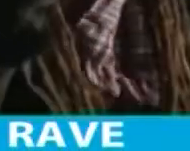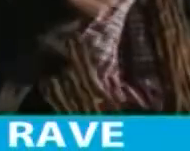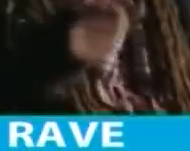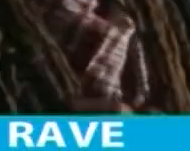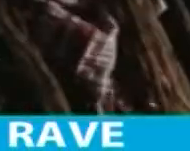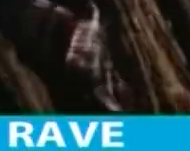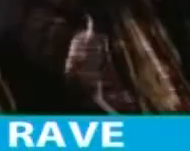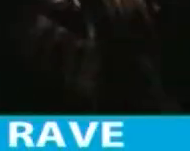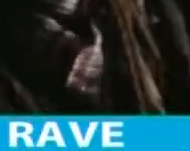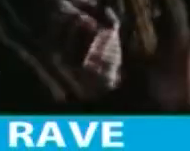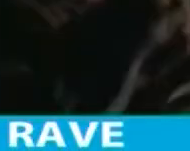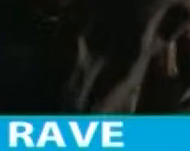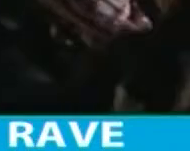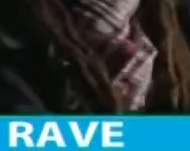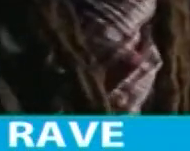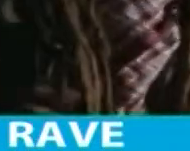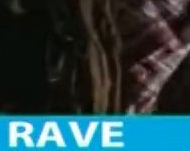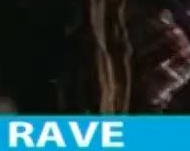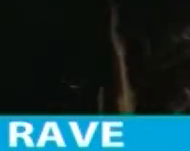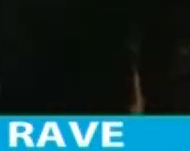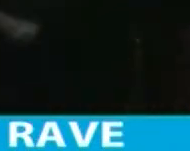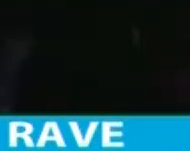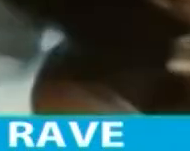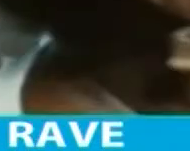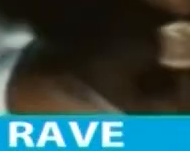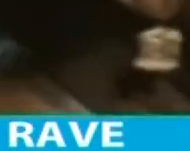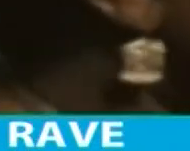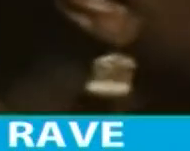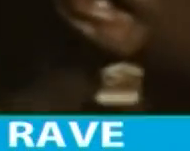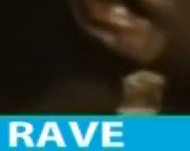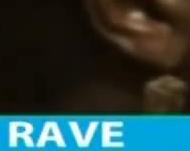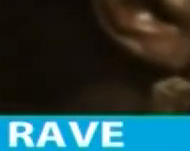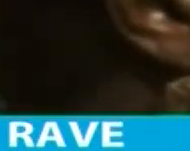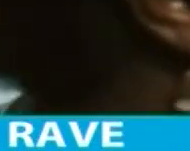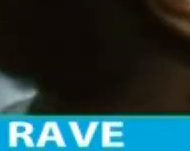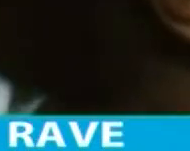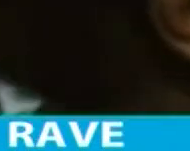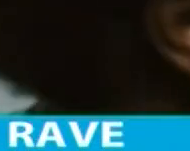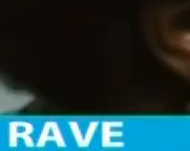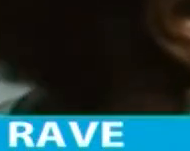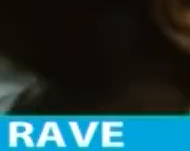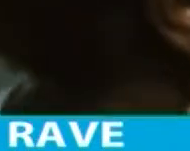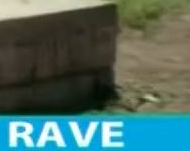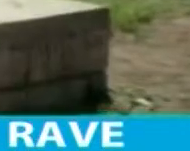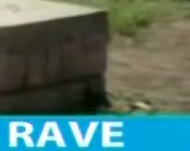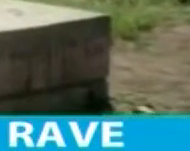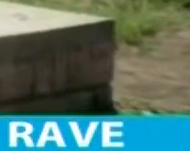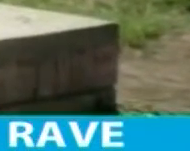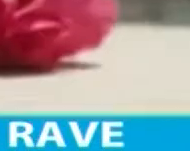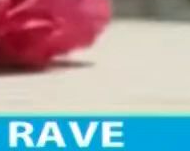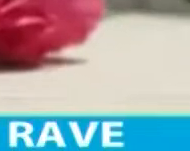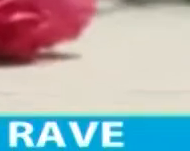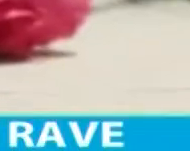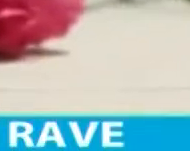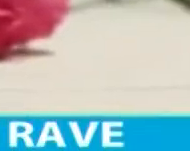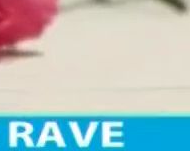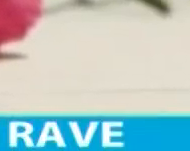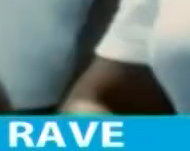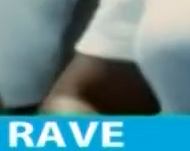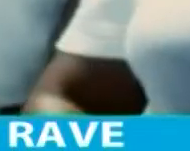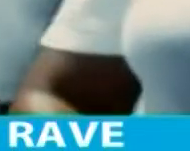From we are the still resisting. People, oh people,